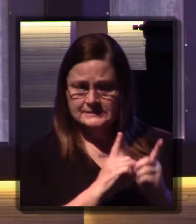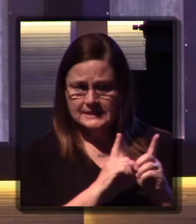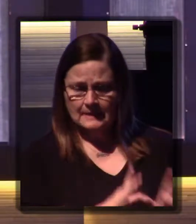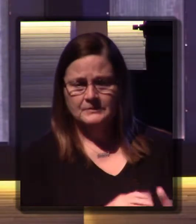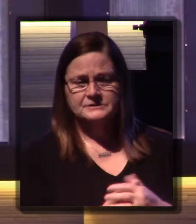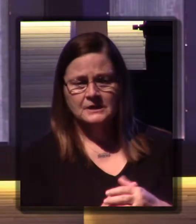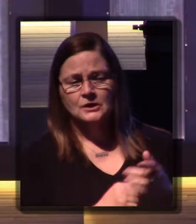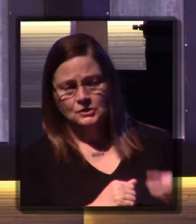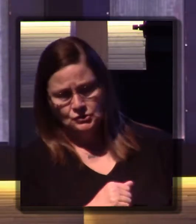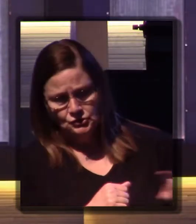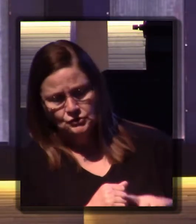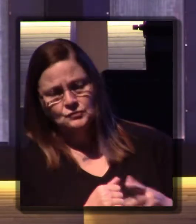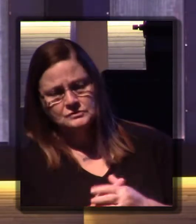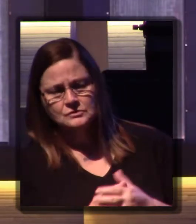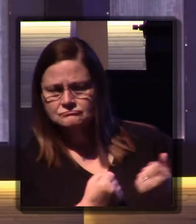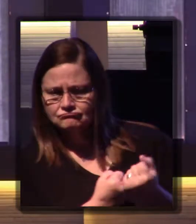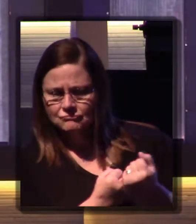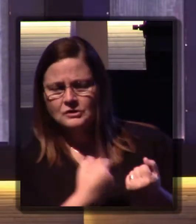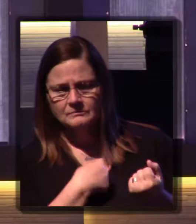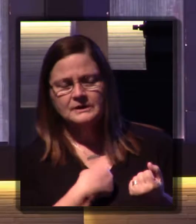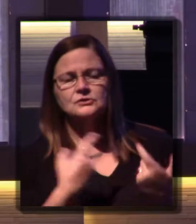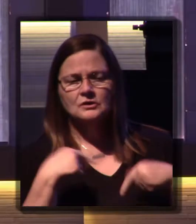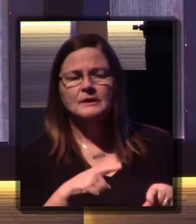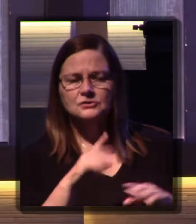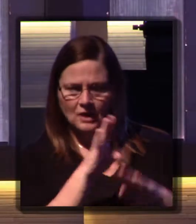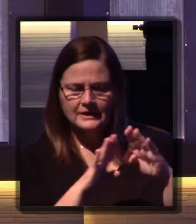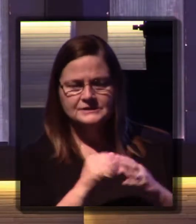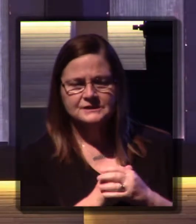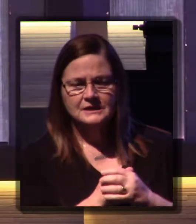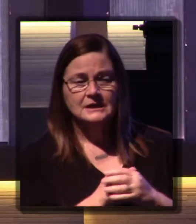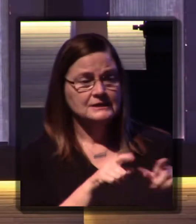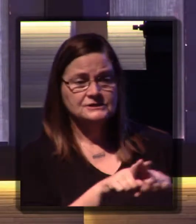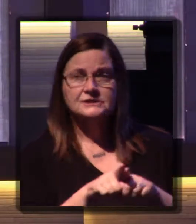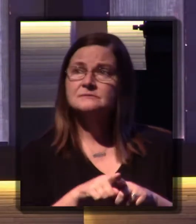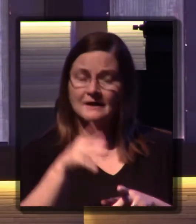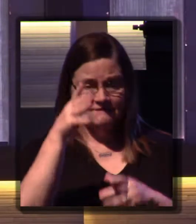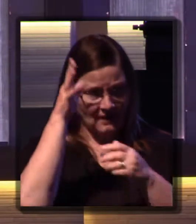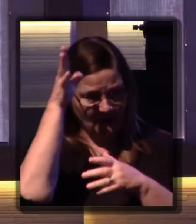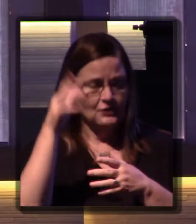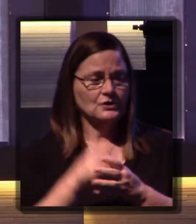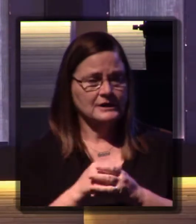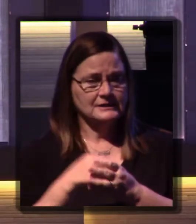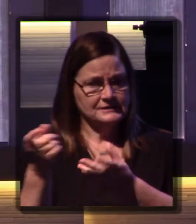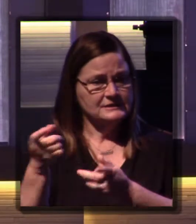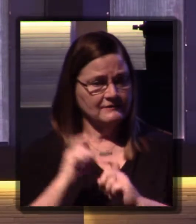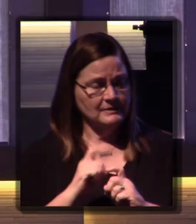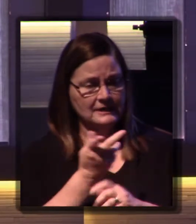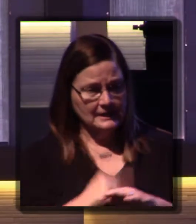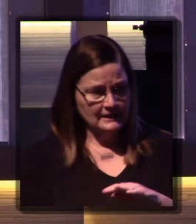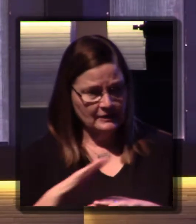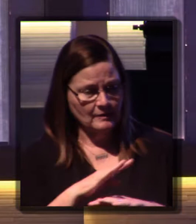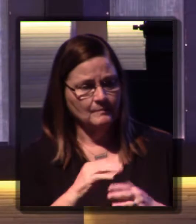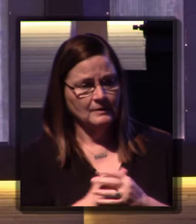disciples, "You are those who have stood by me in my trials. And just as my Father has granted me a kingdom," in